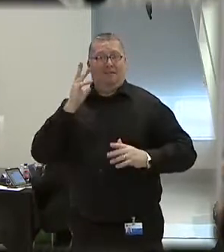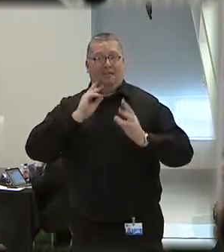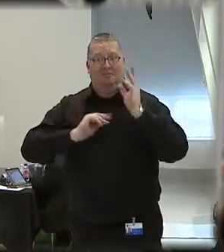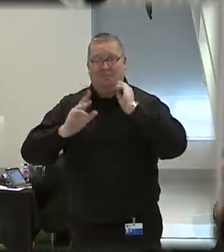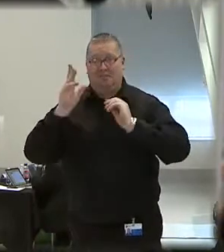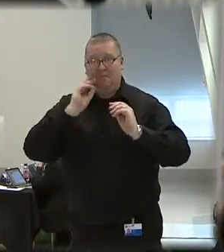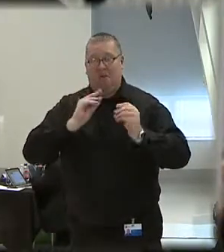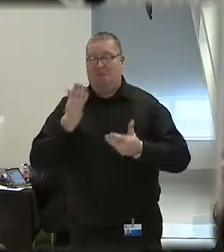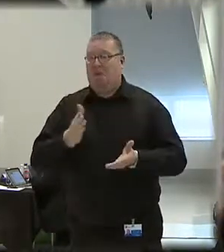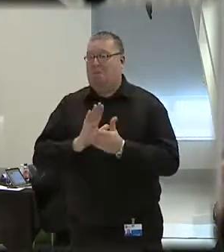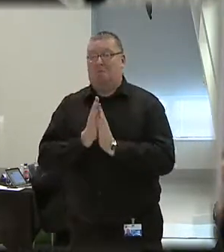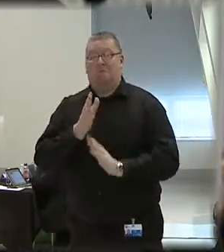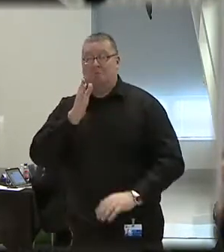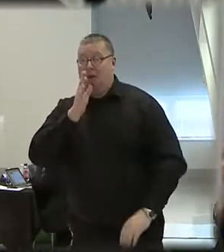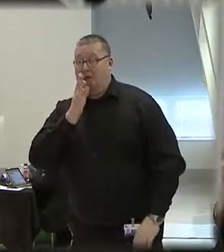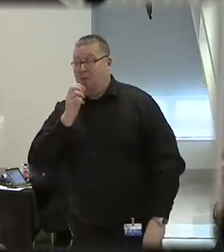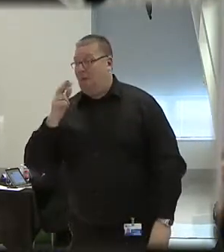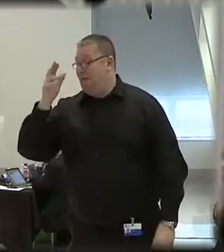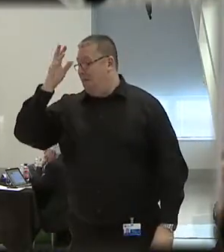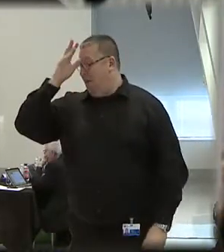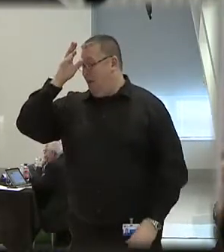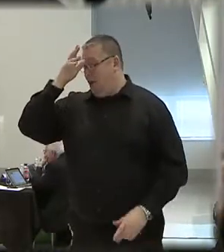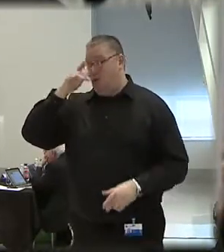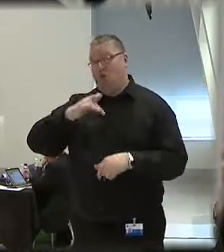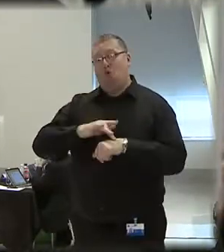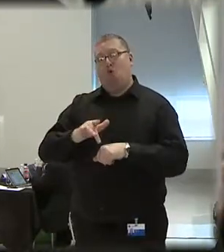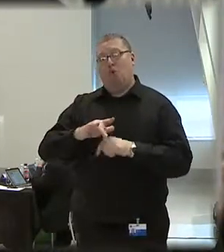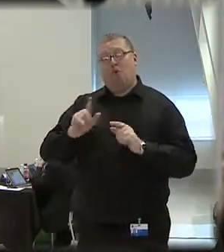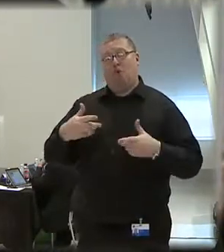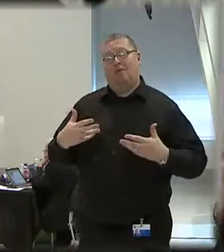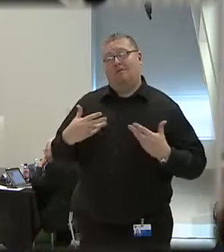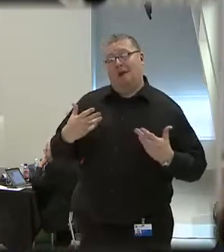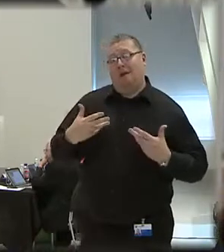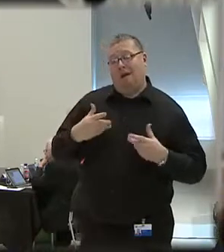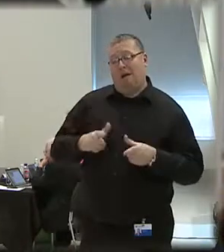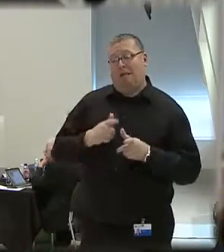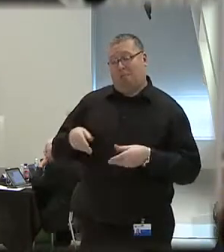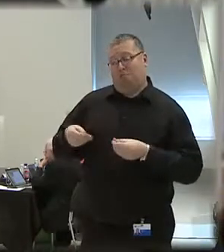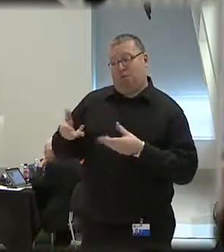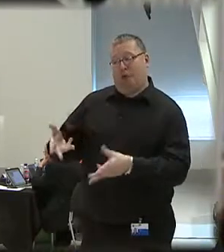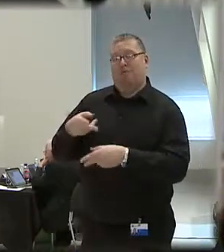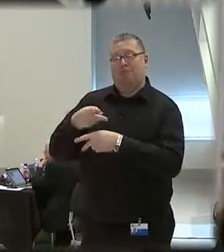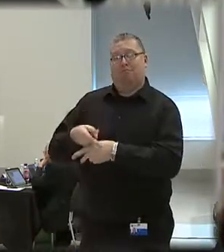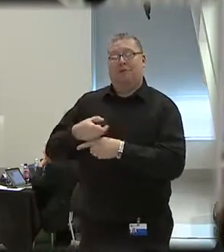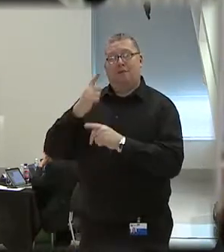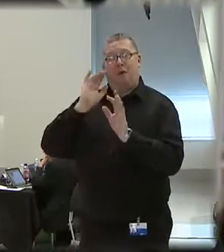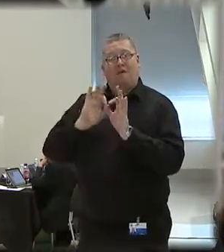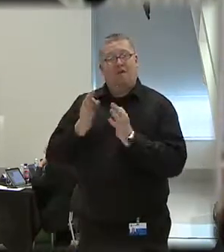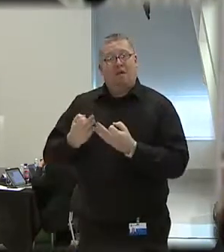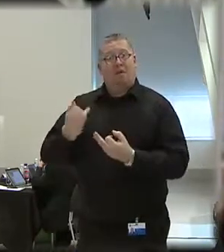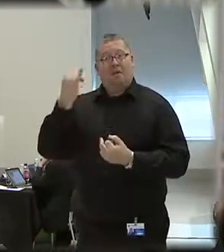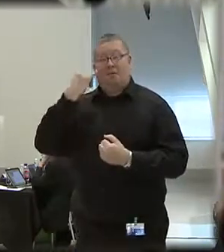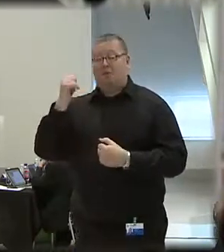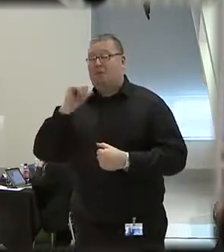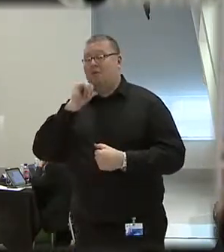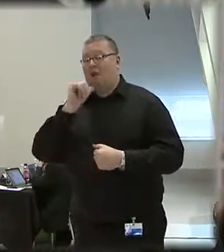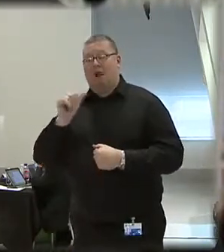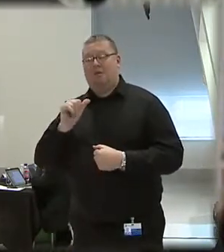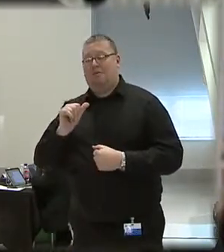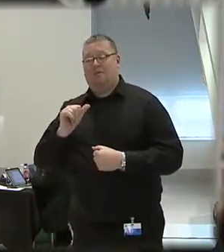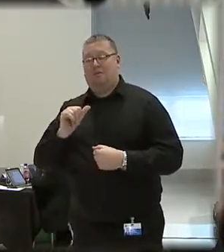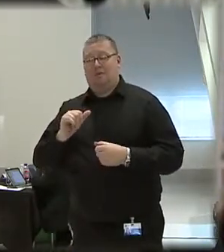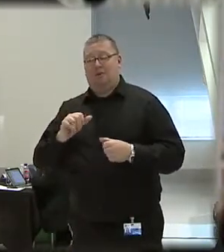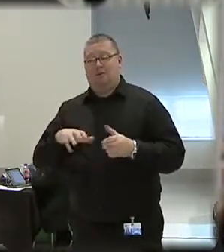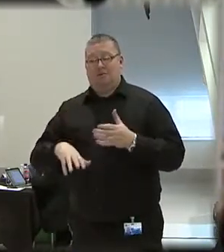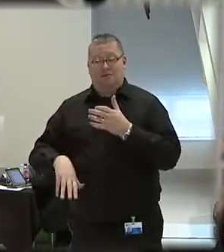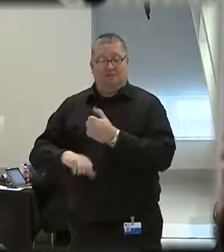have become a mother or father early on in their age, and they're providing for their family. And if they're not sponsored to a police